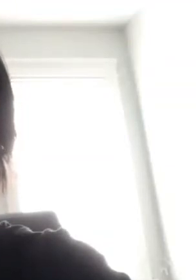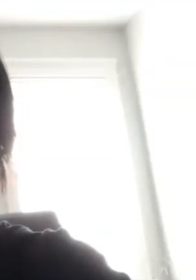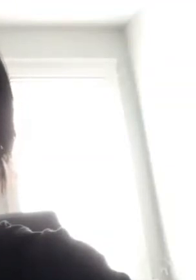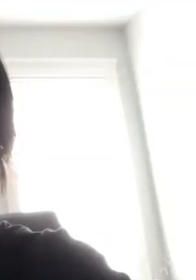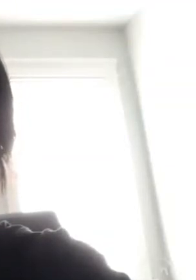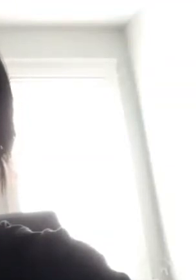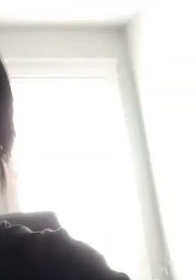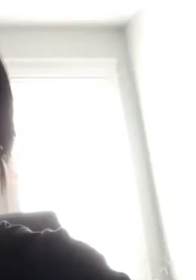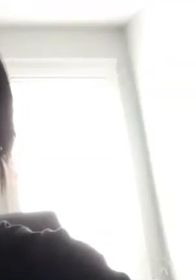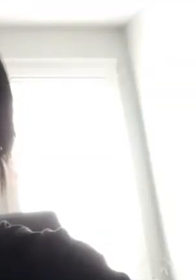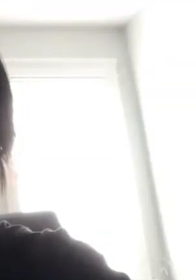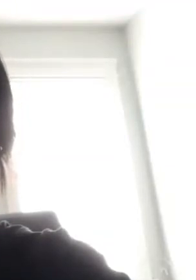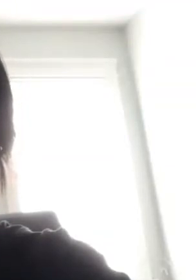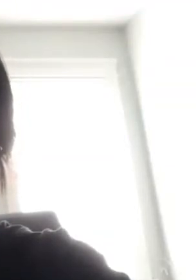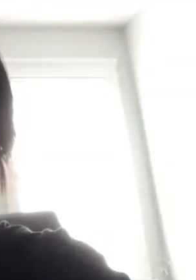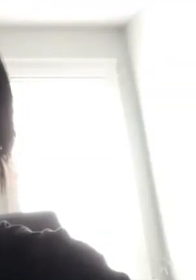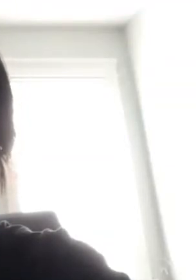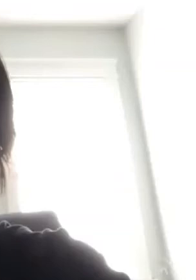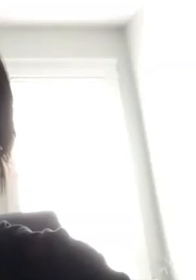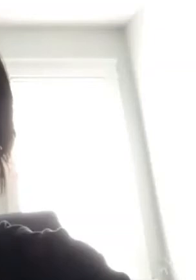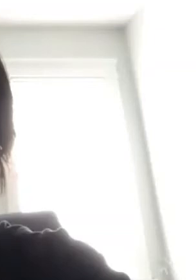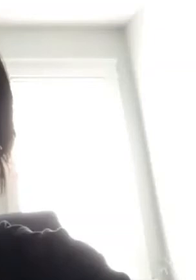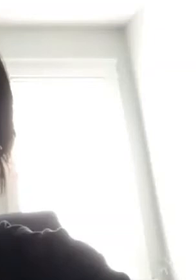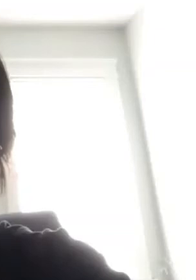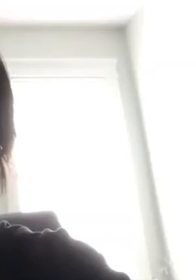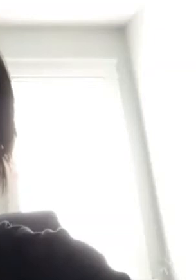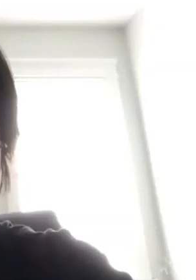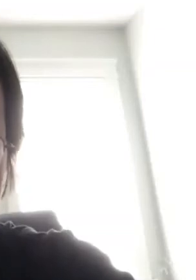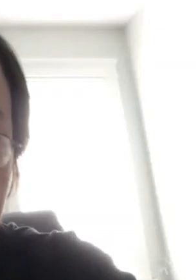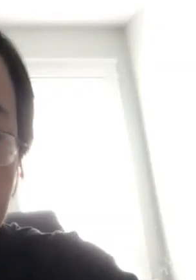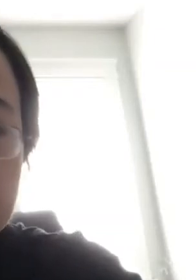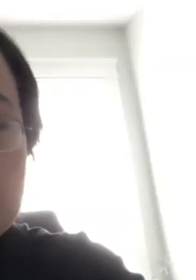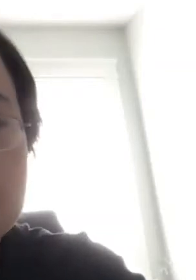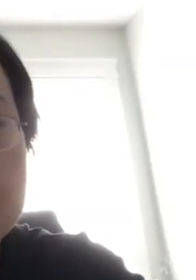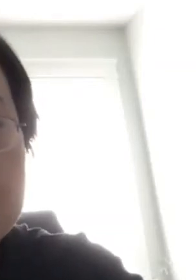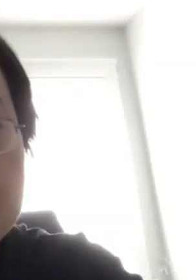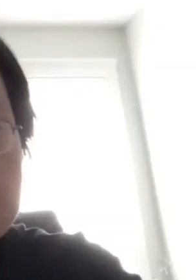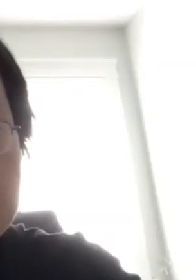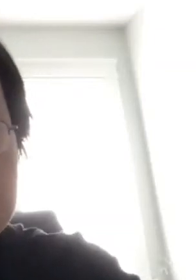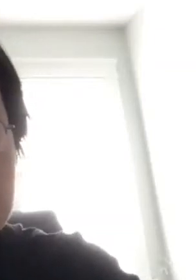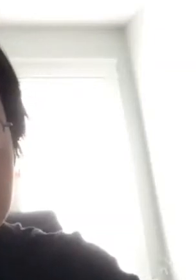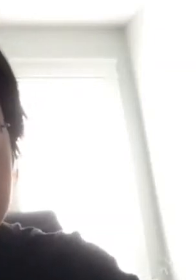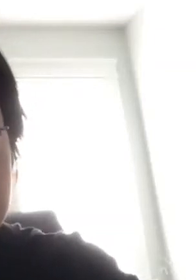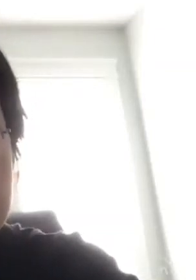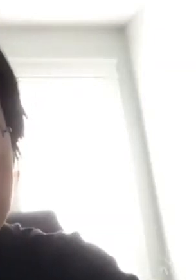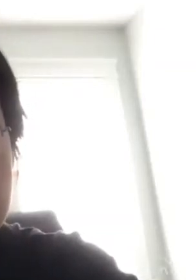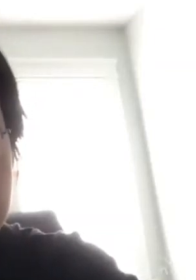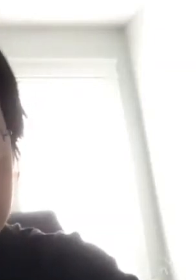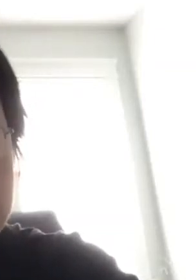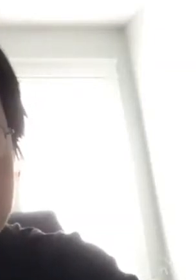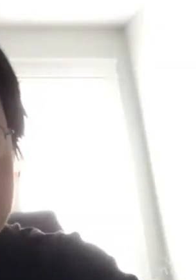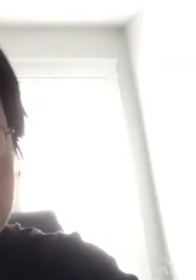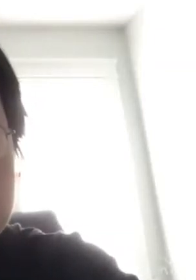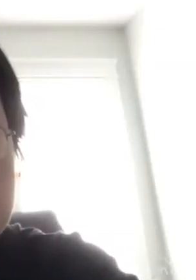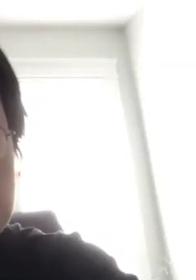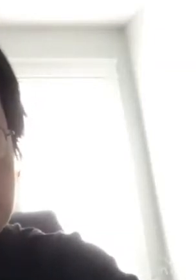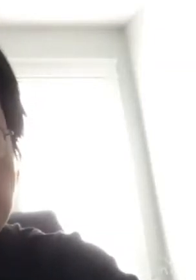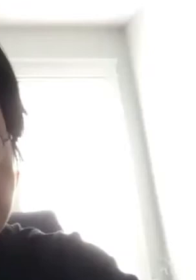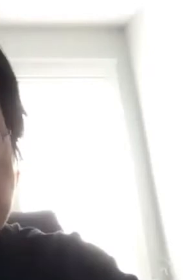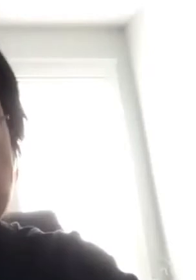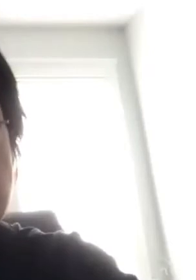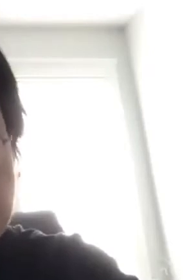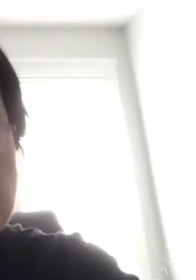Can you also speak a bit about using IRT, item response